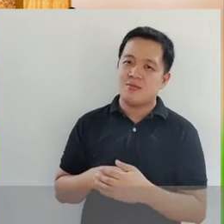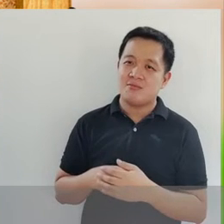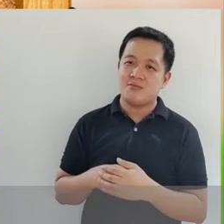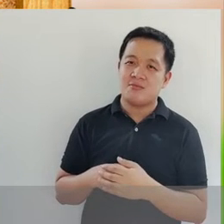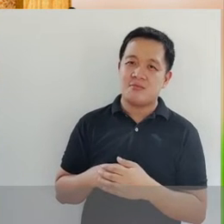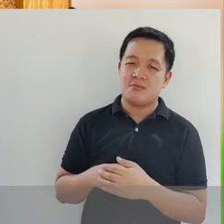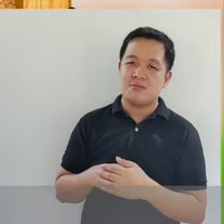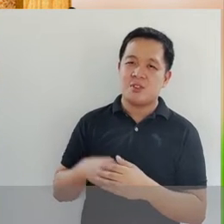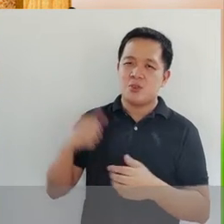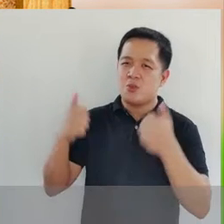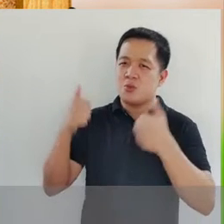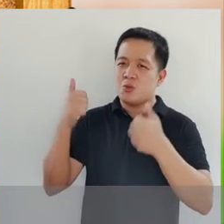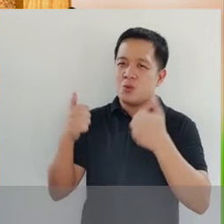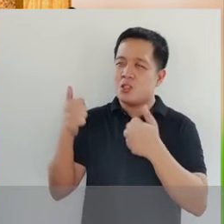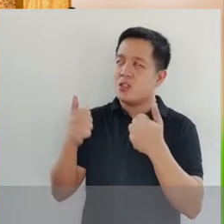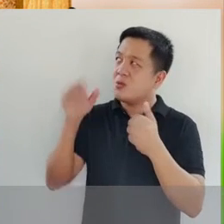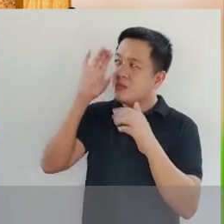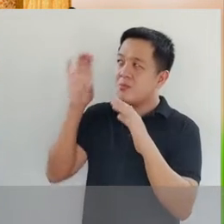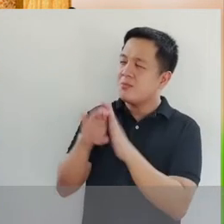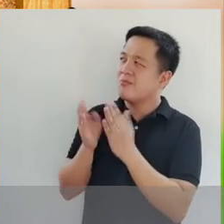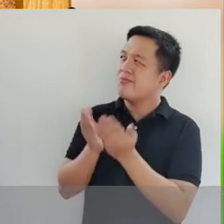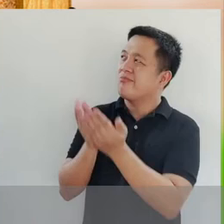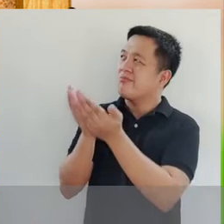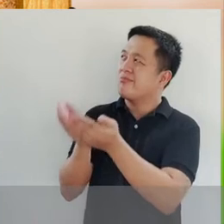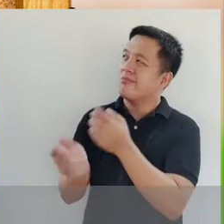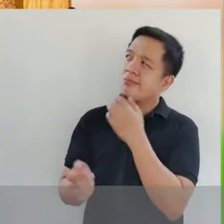Which of these is a ship?